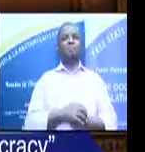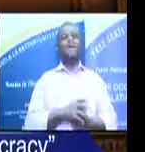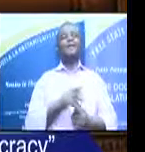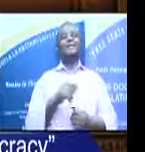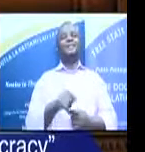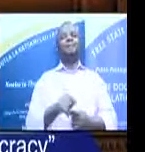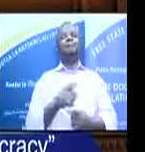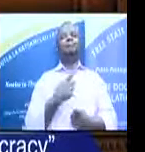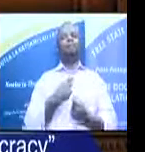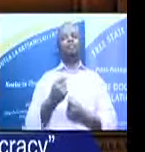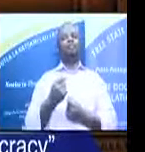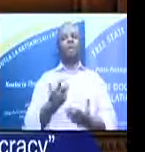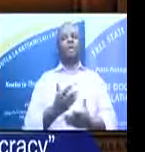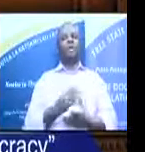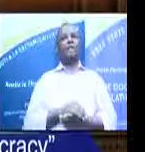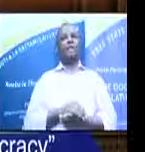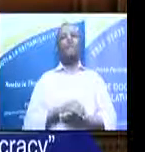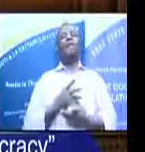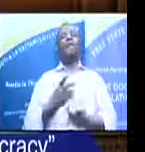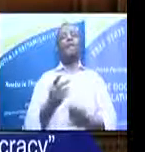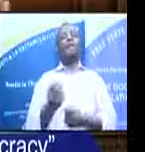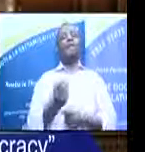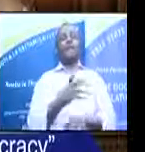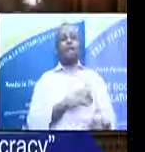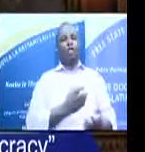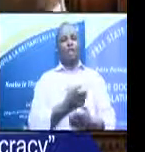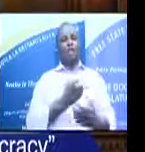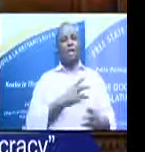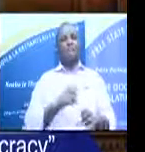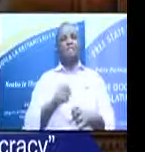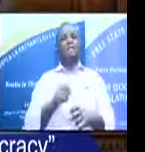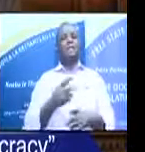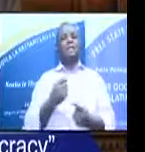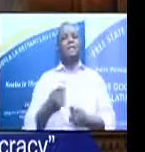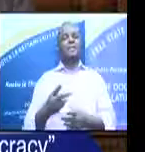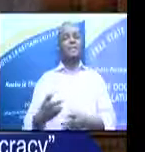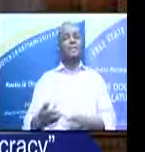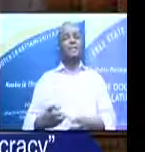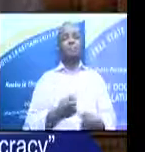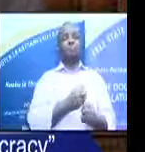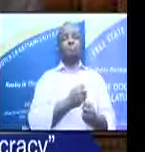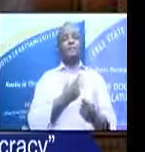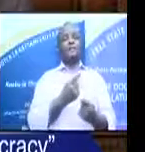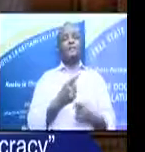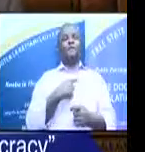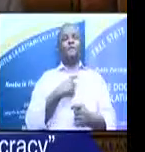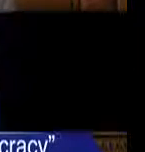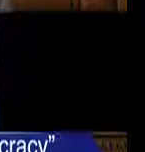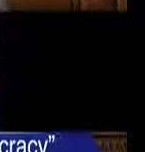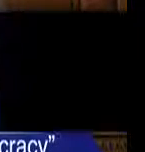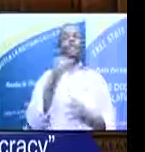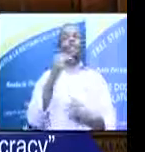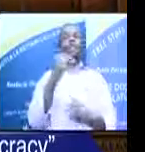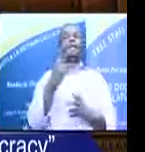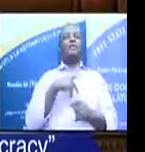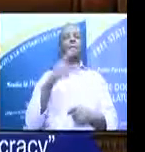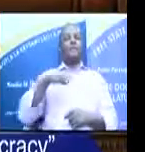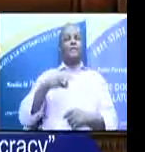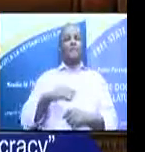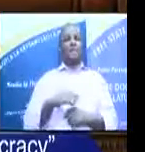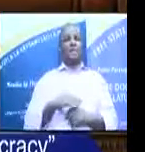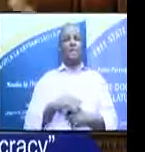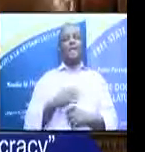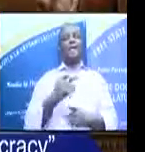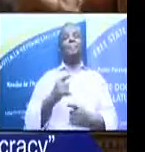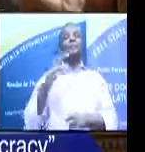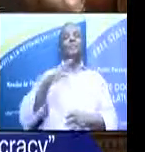which undertakes economic activity and trade for the maximization of profit at